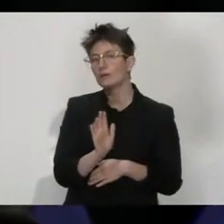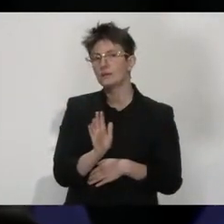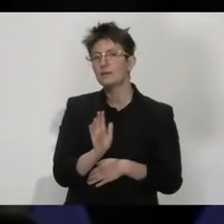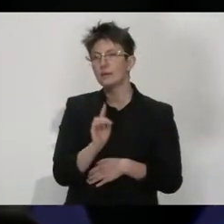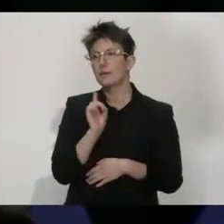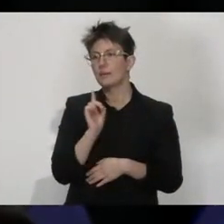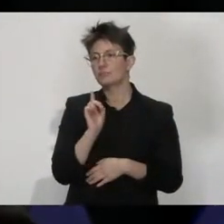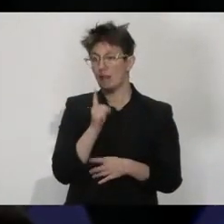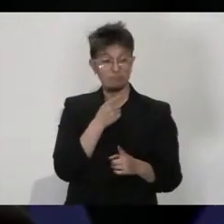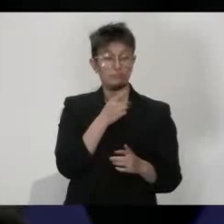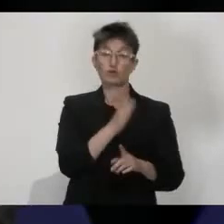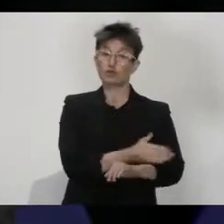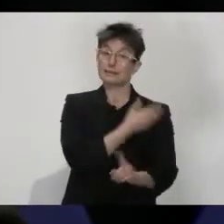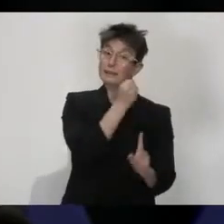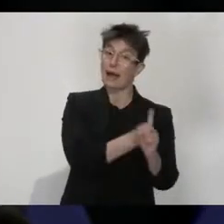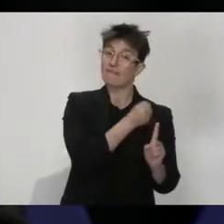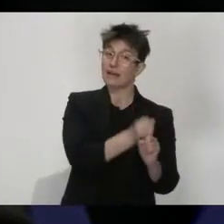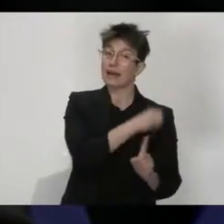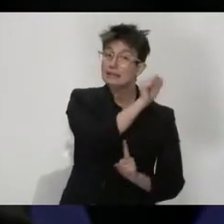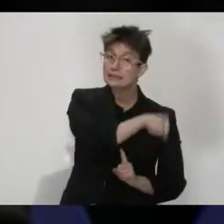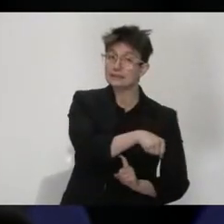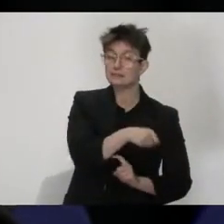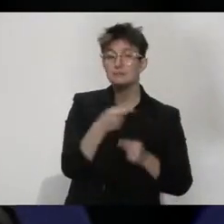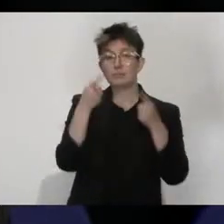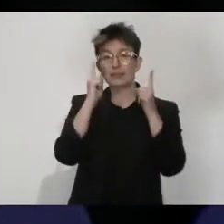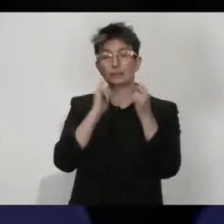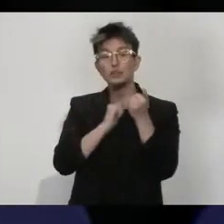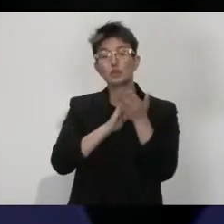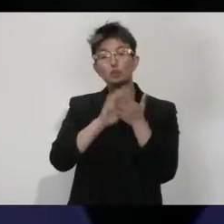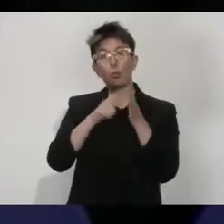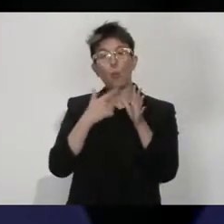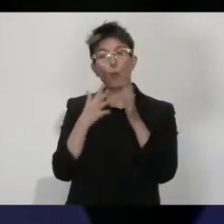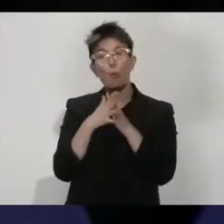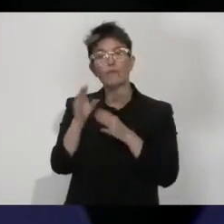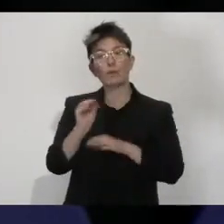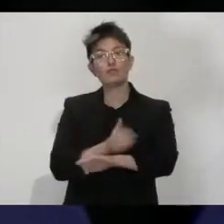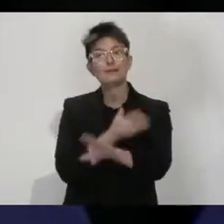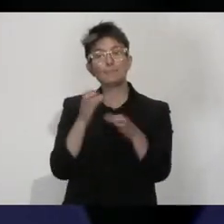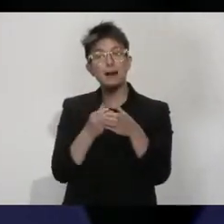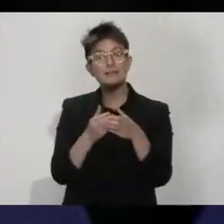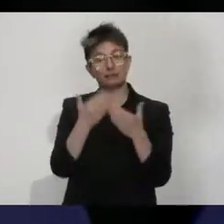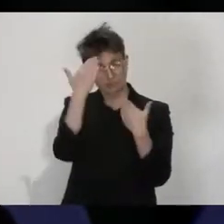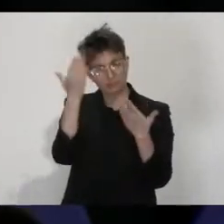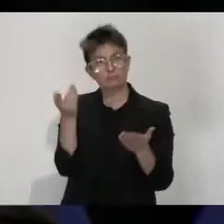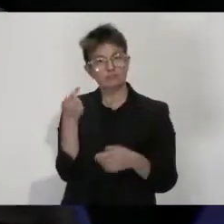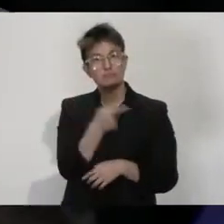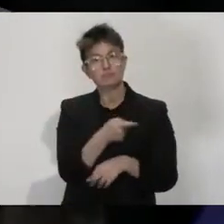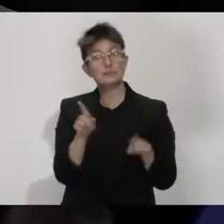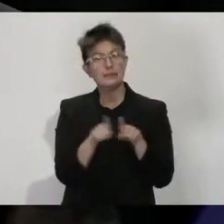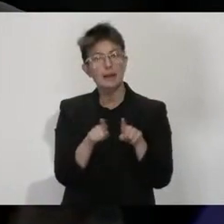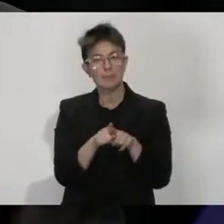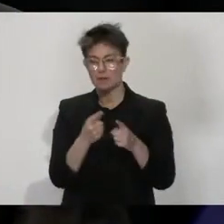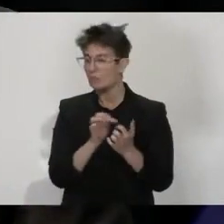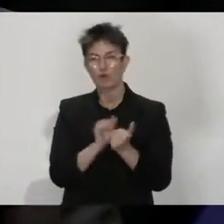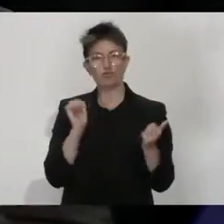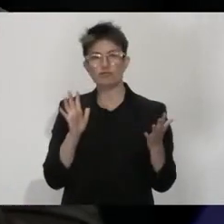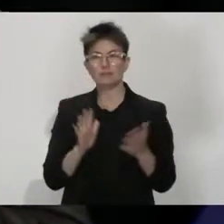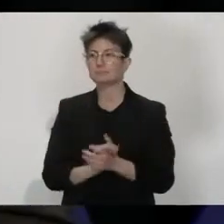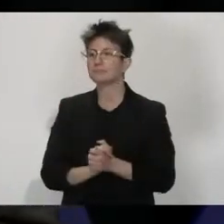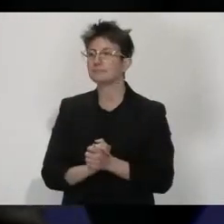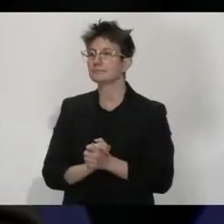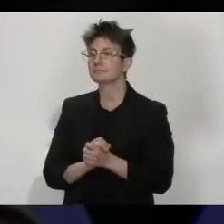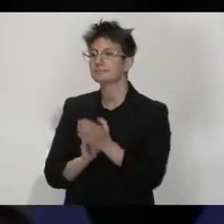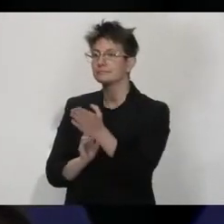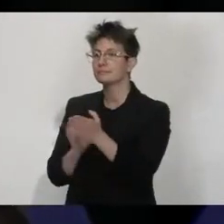and by Minister Shaw. He's acknowledged that as well. You've been laying out the context of it as a construction project